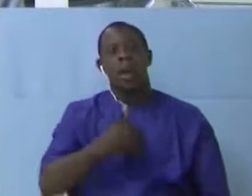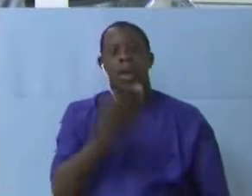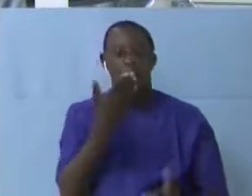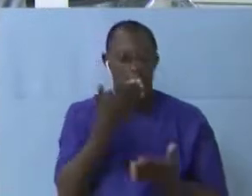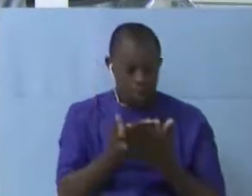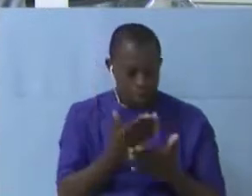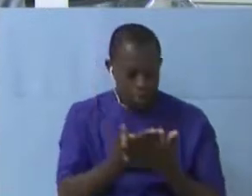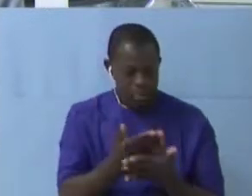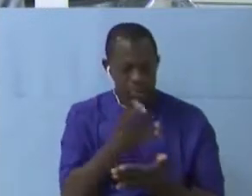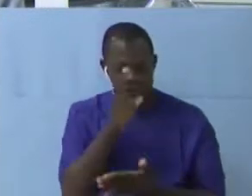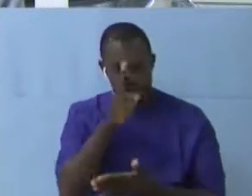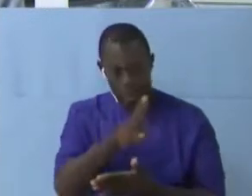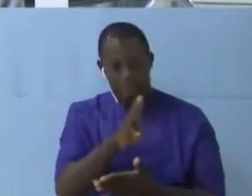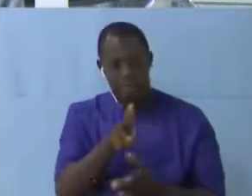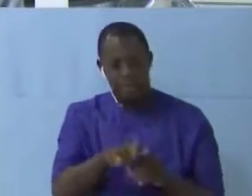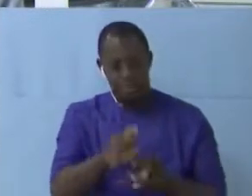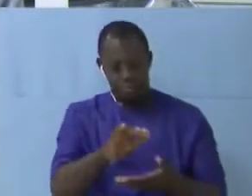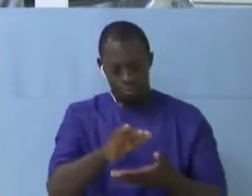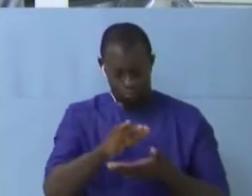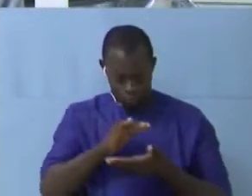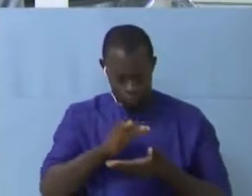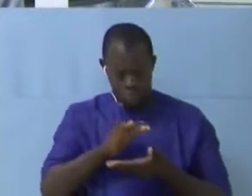that we take the recommendations serious.